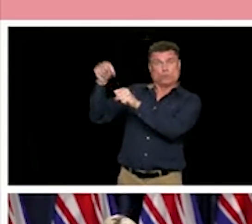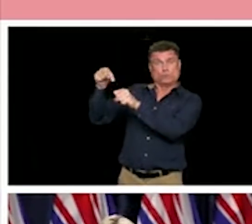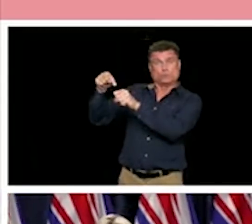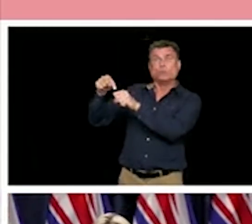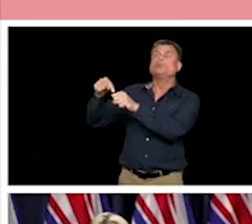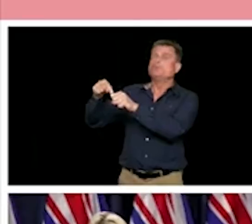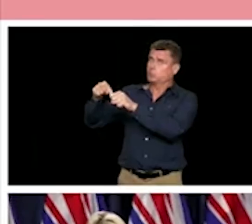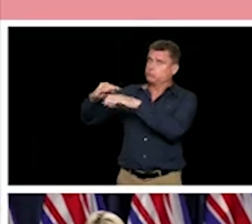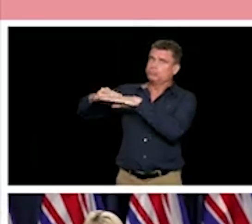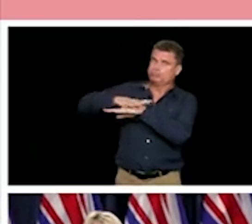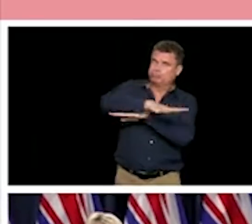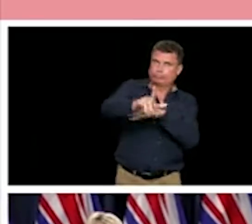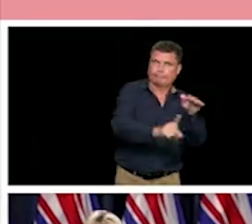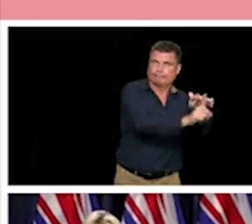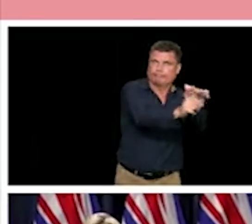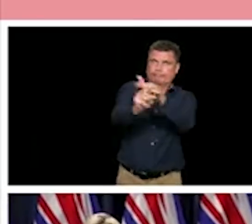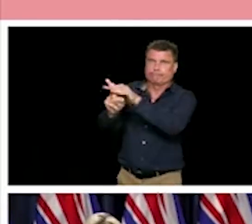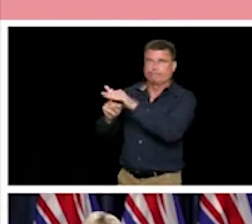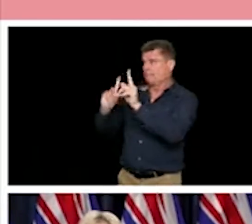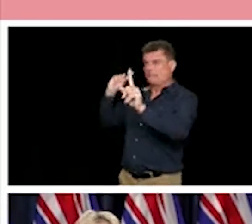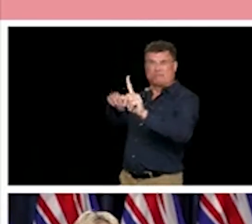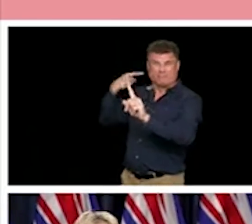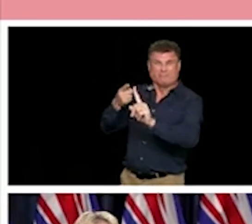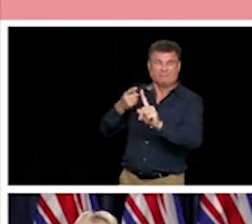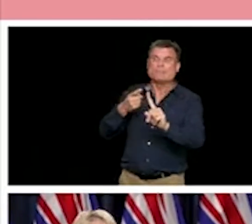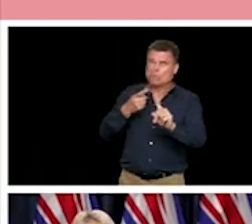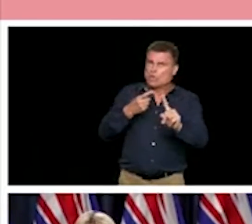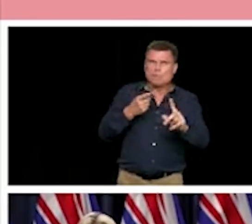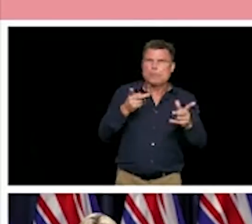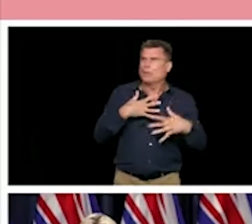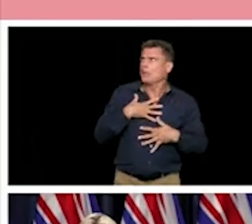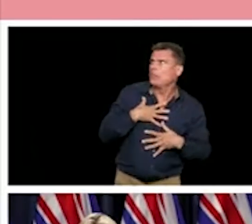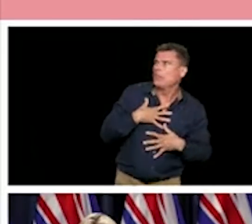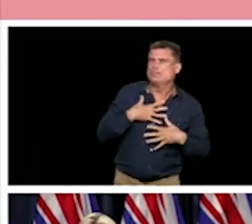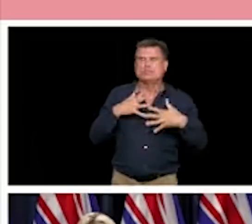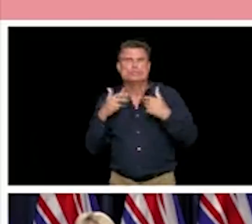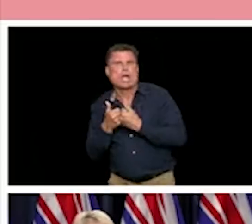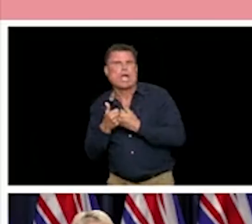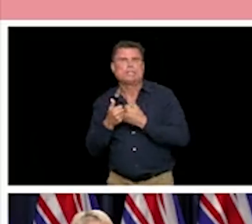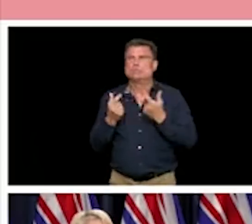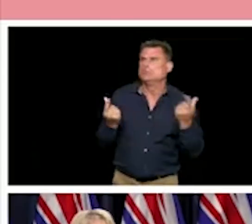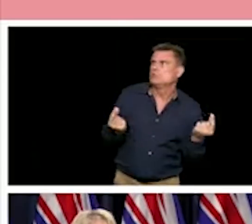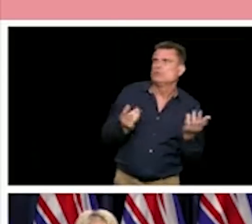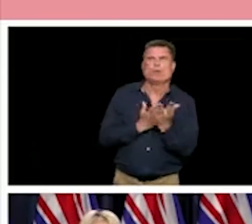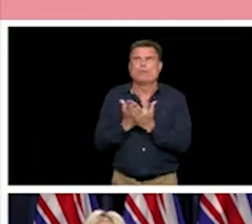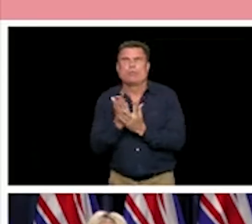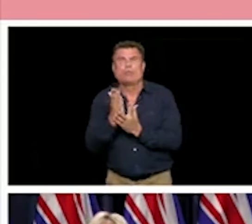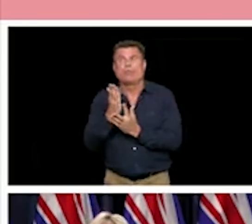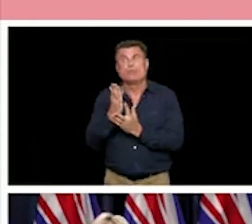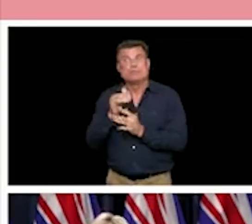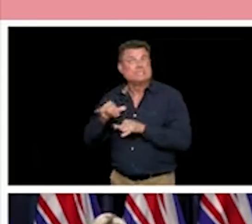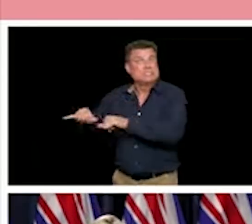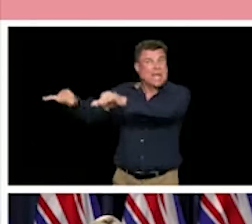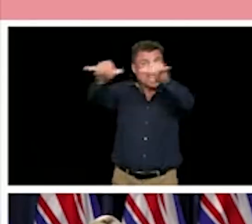this pandemic has created incredible uncertainty, anxiety, and many challenges. But the challenges have not